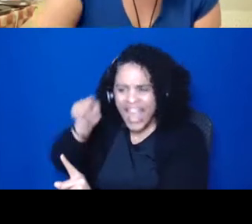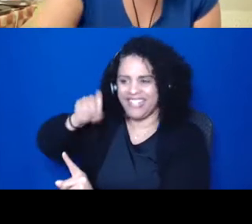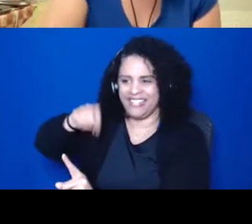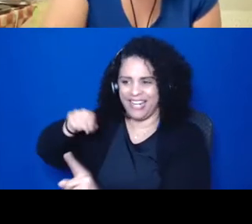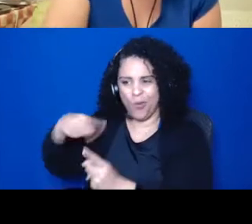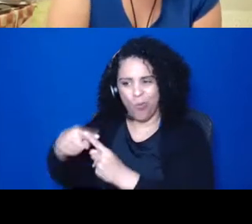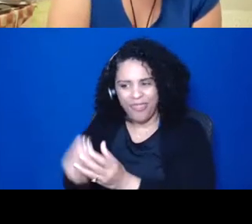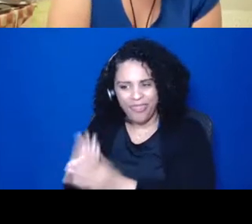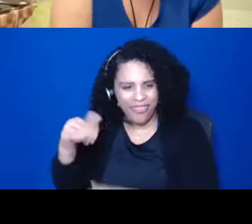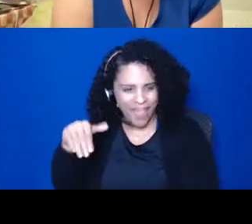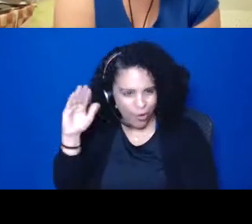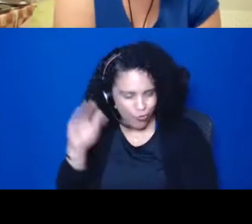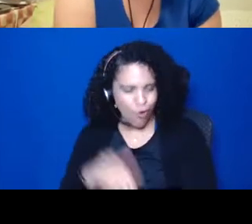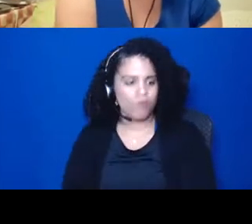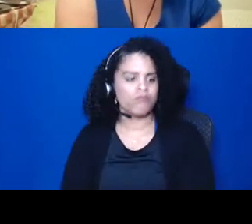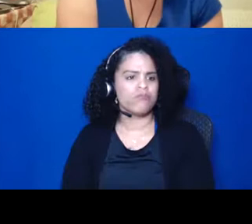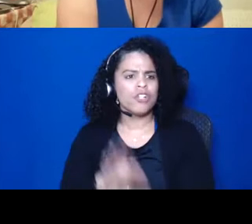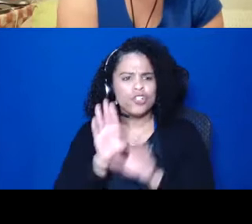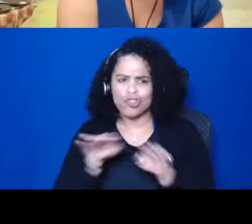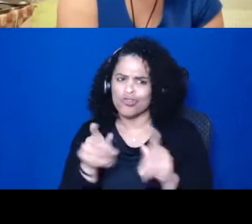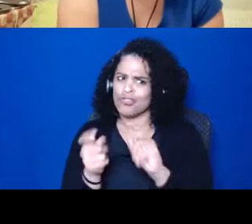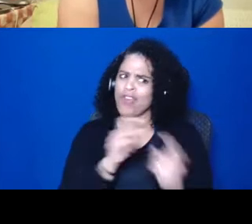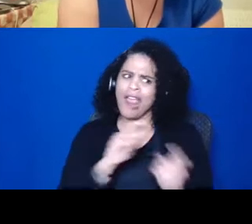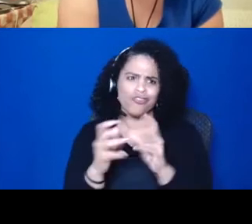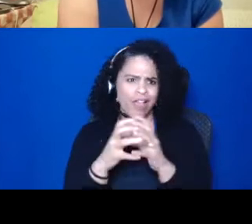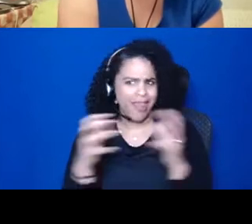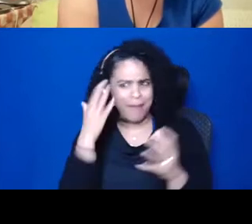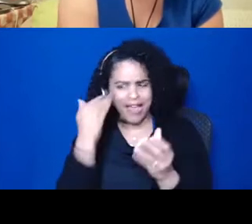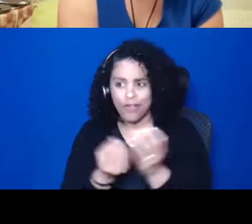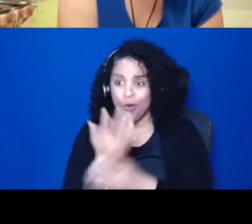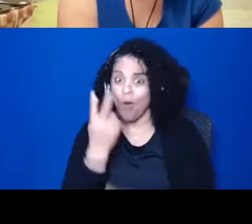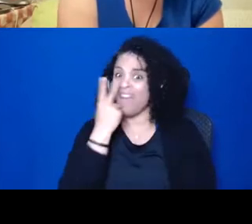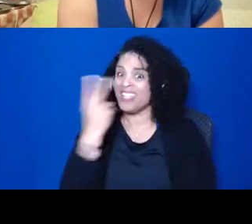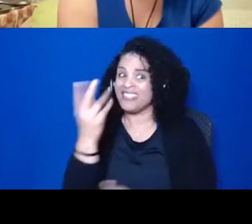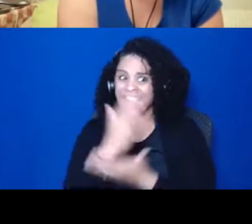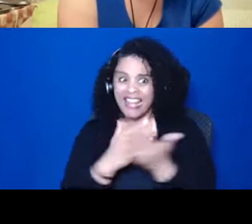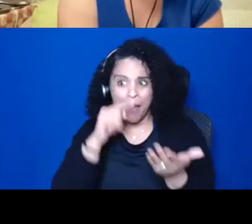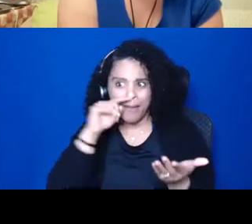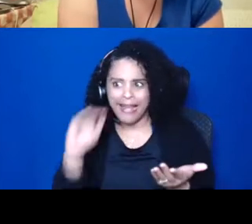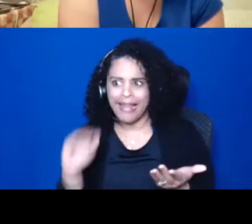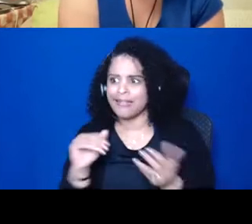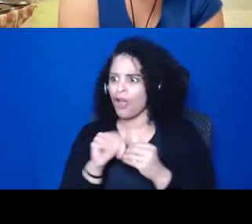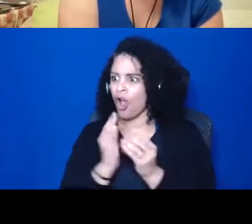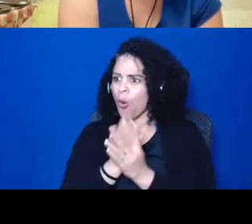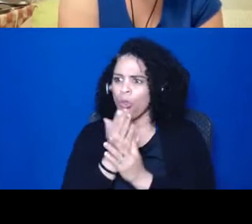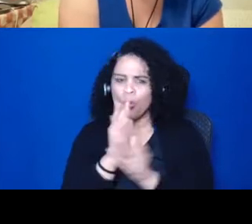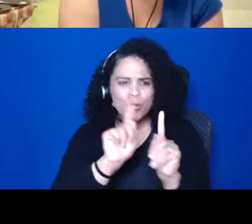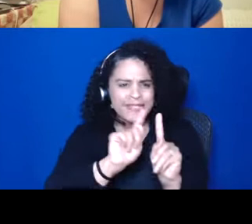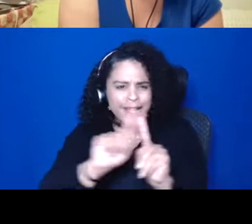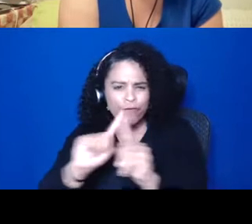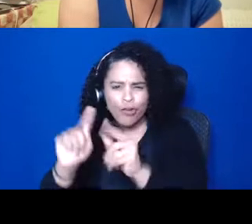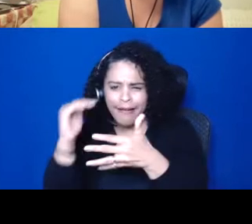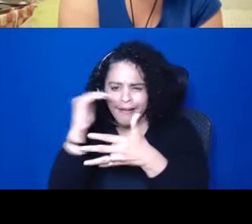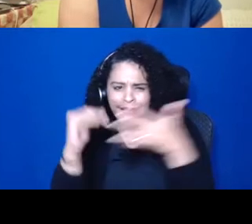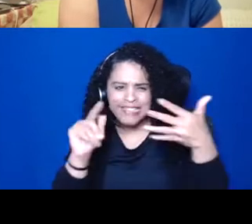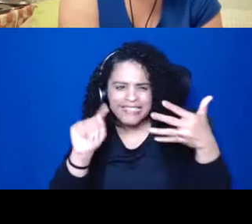Children change a lot as they grow. I've seen kids go through different stages